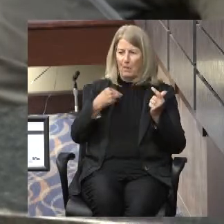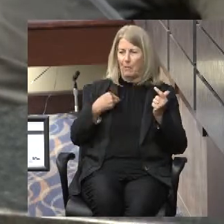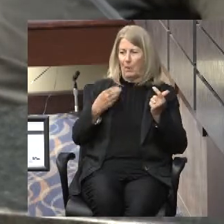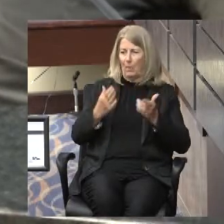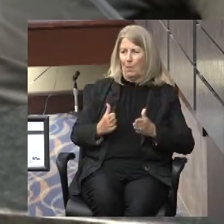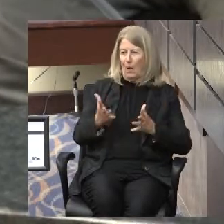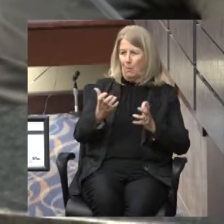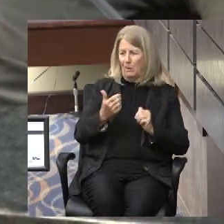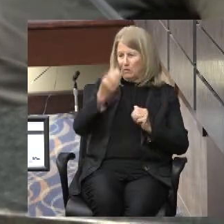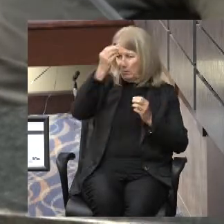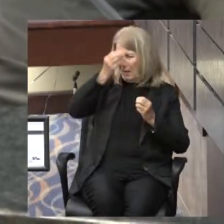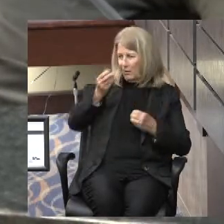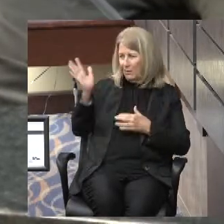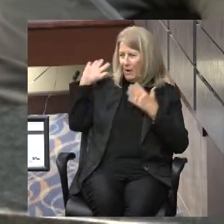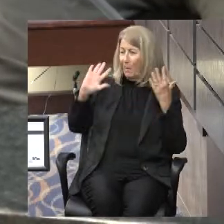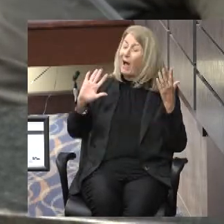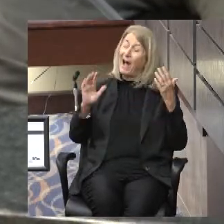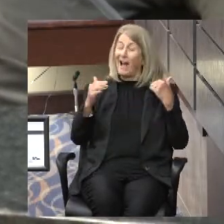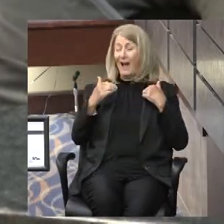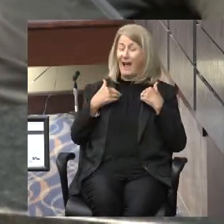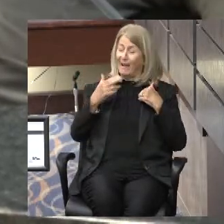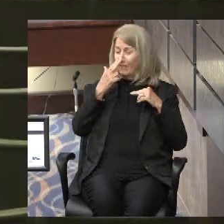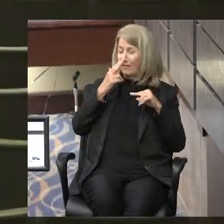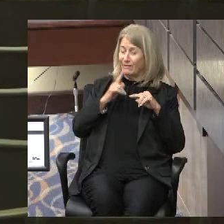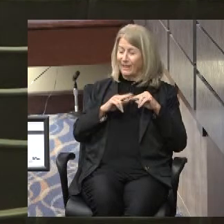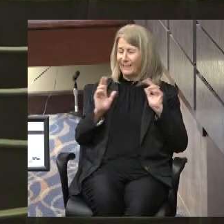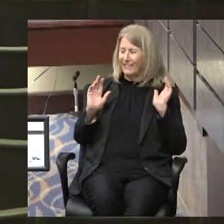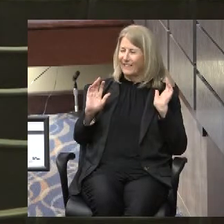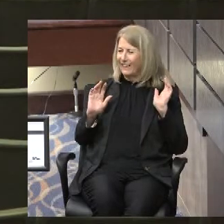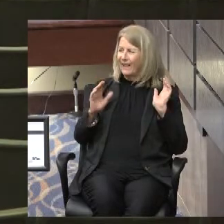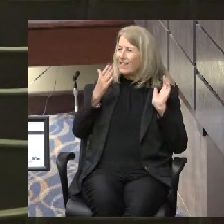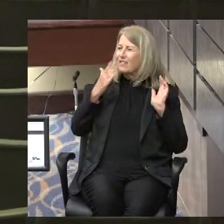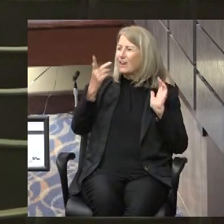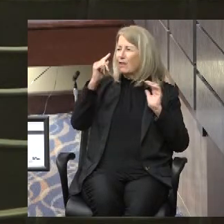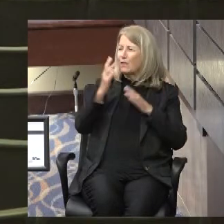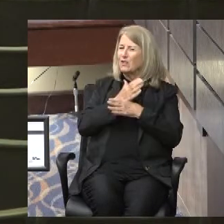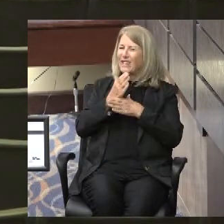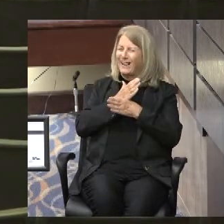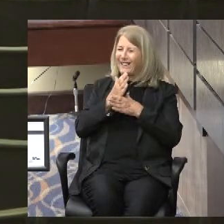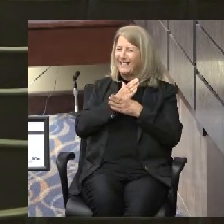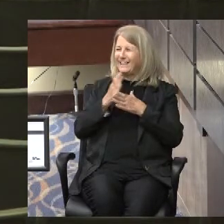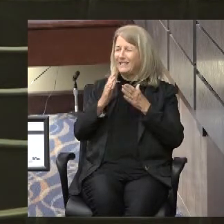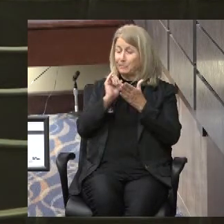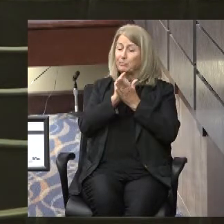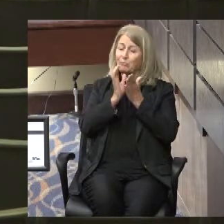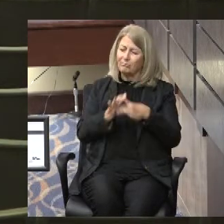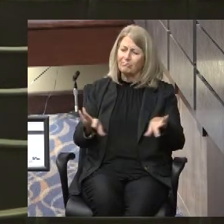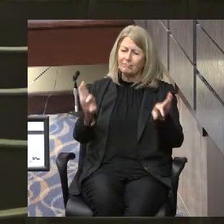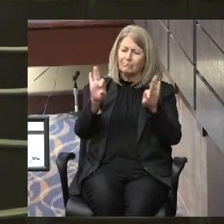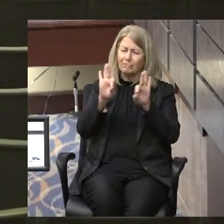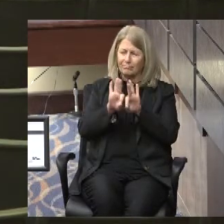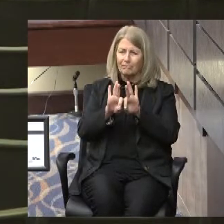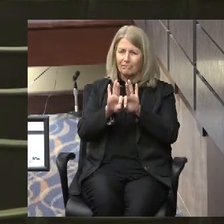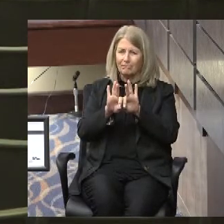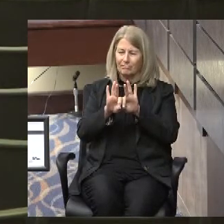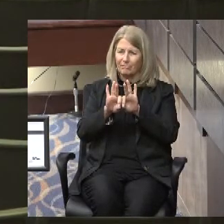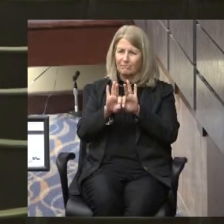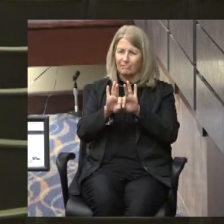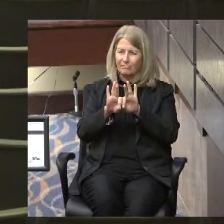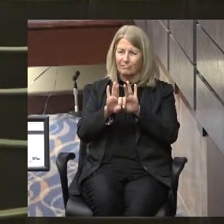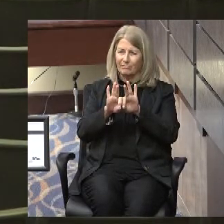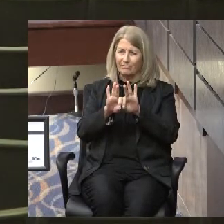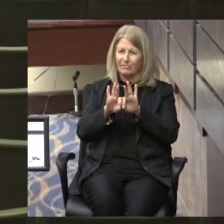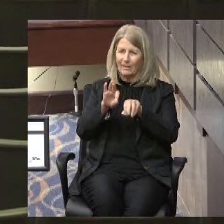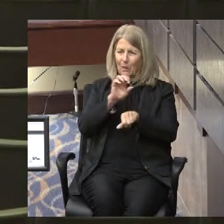want y'all to know I had a great time. Thanks for sharing. Thank you, Alice. It's important to balance this work in with the